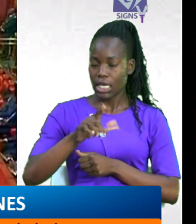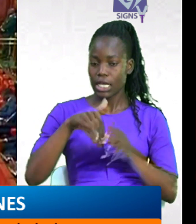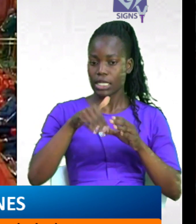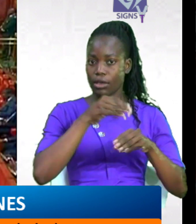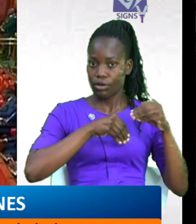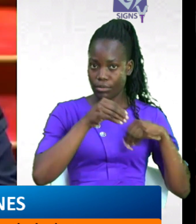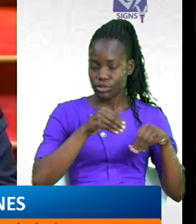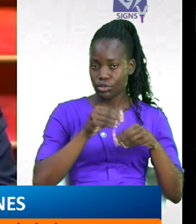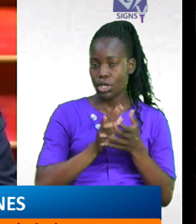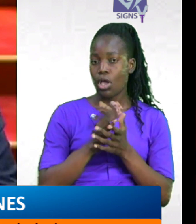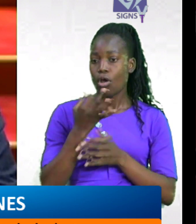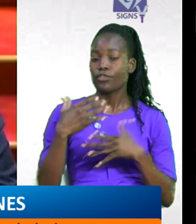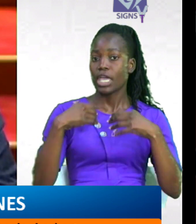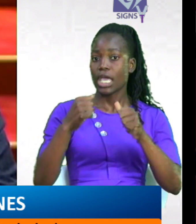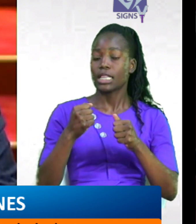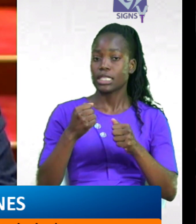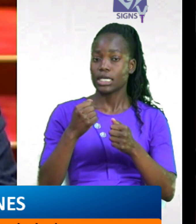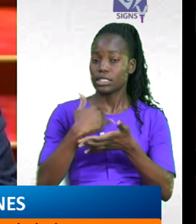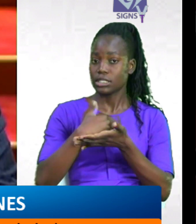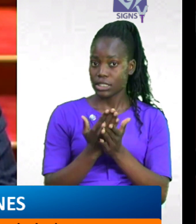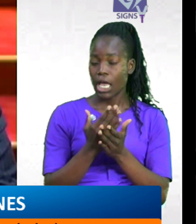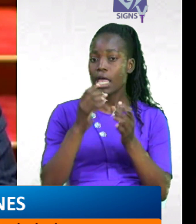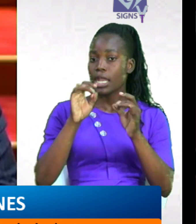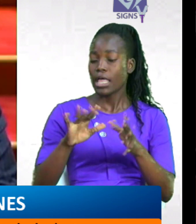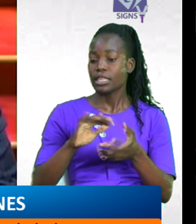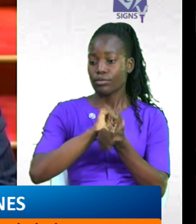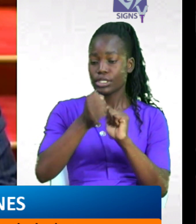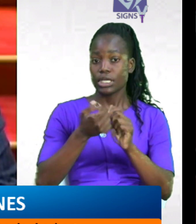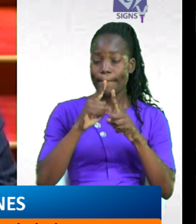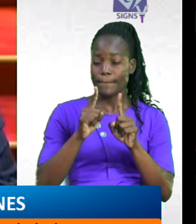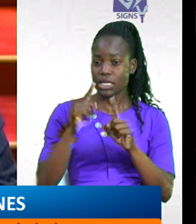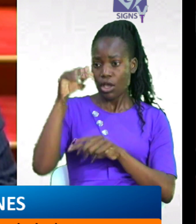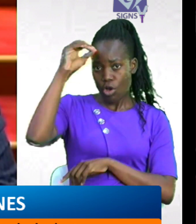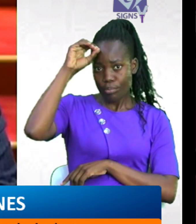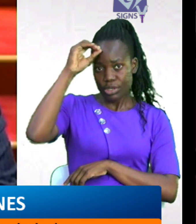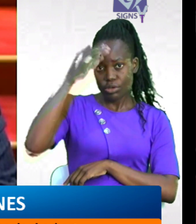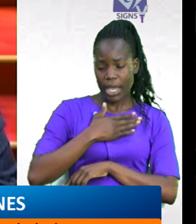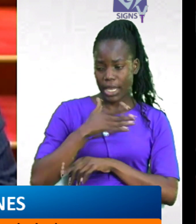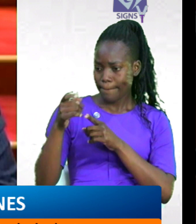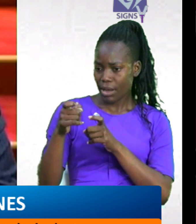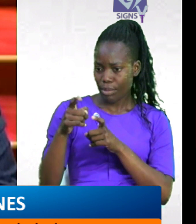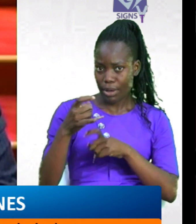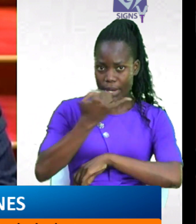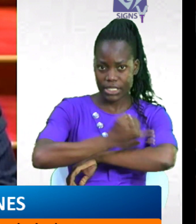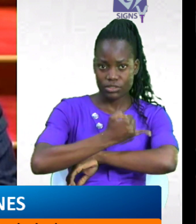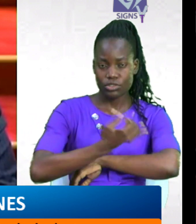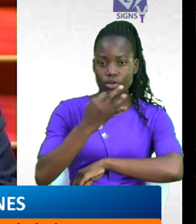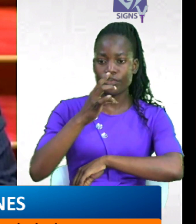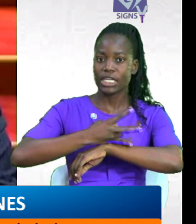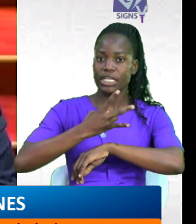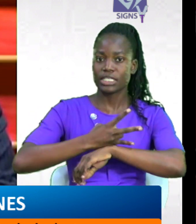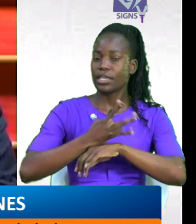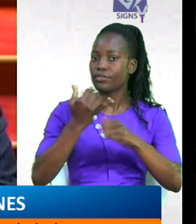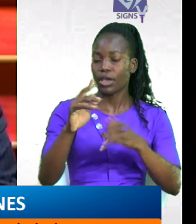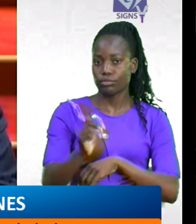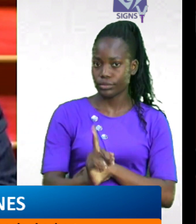and we deal with the cartels and the corruption in the health sector, nothing will change. I can promise you. But in